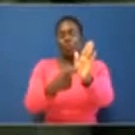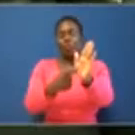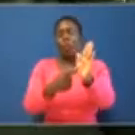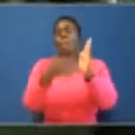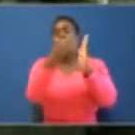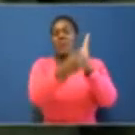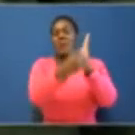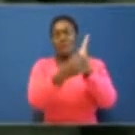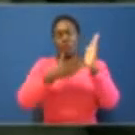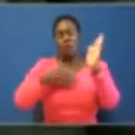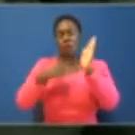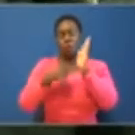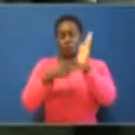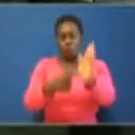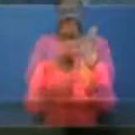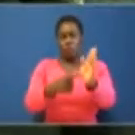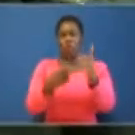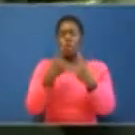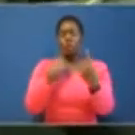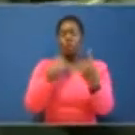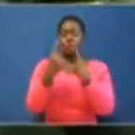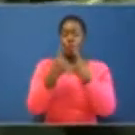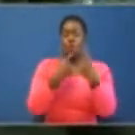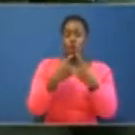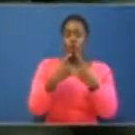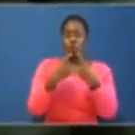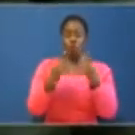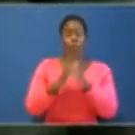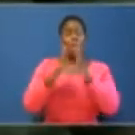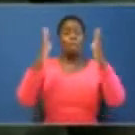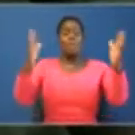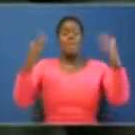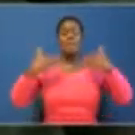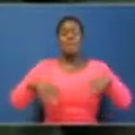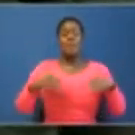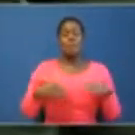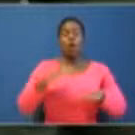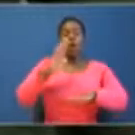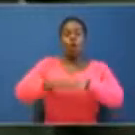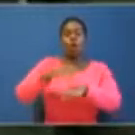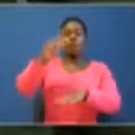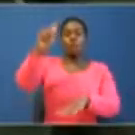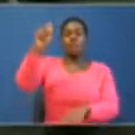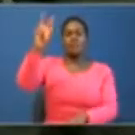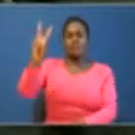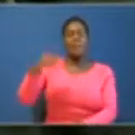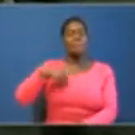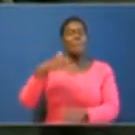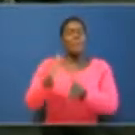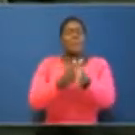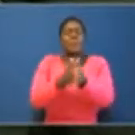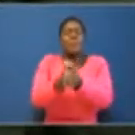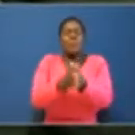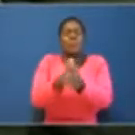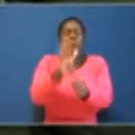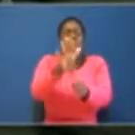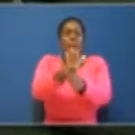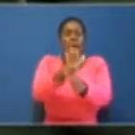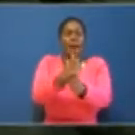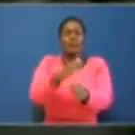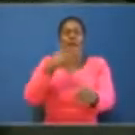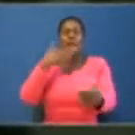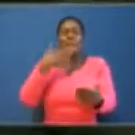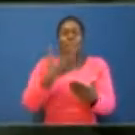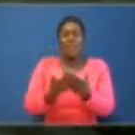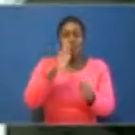manifesto so as to speak uh to the broader audience using television so i'm really excited about that thank